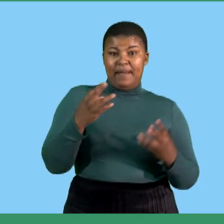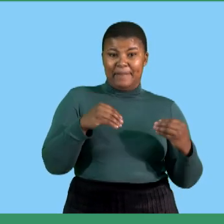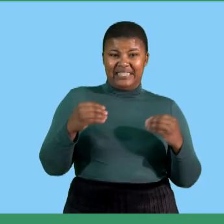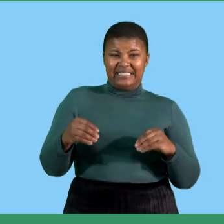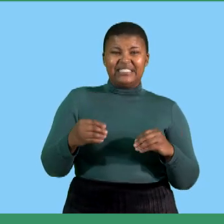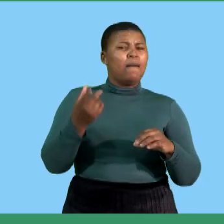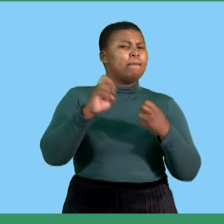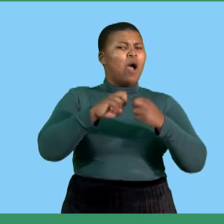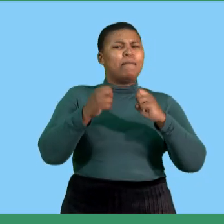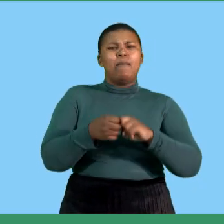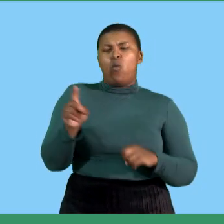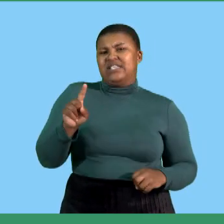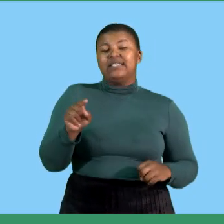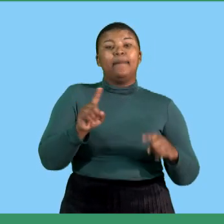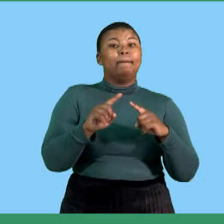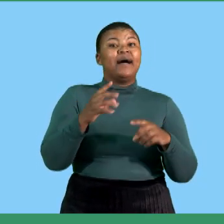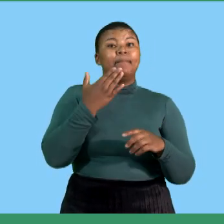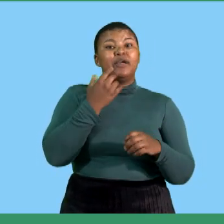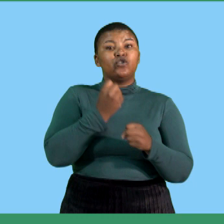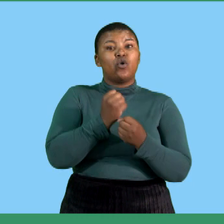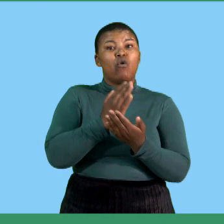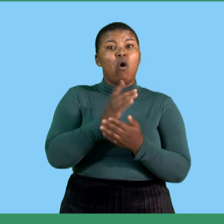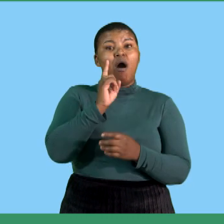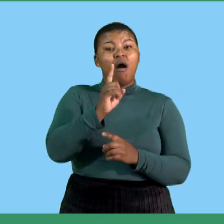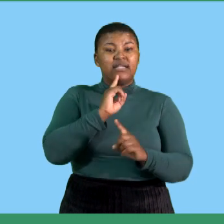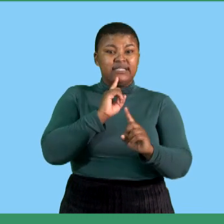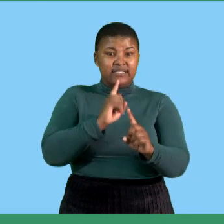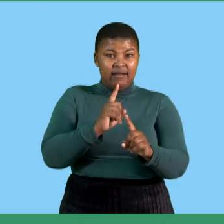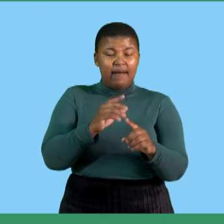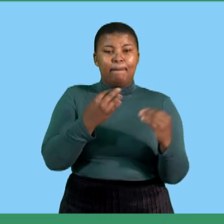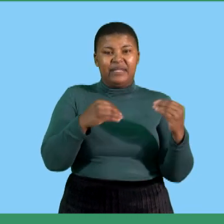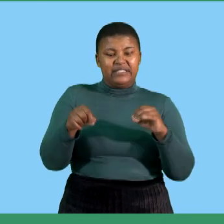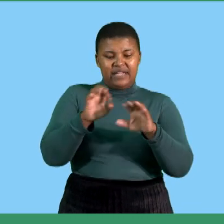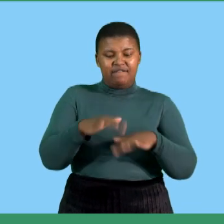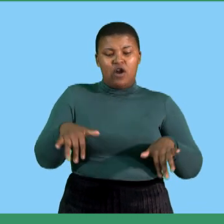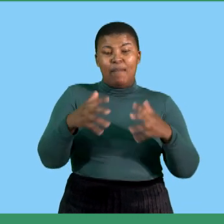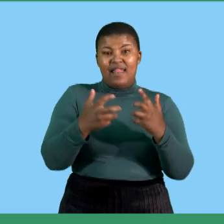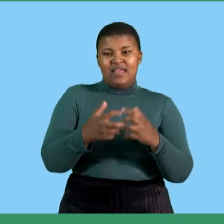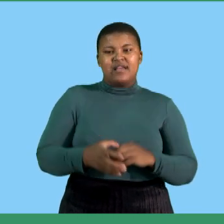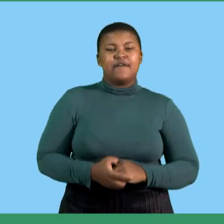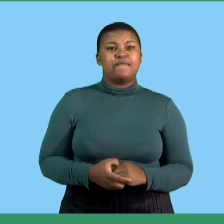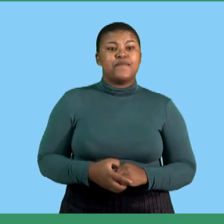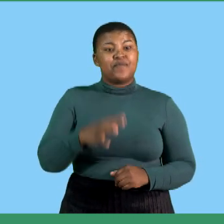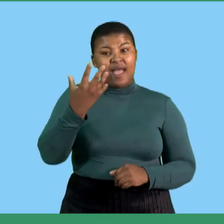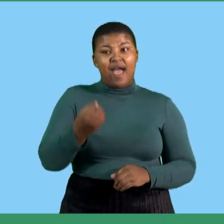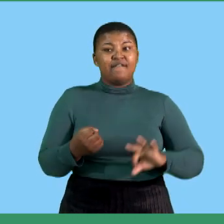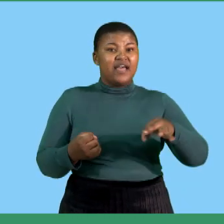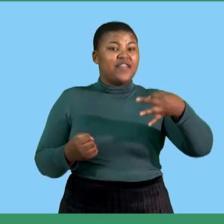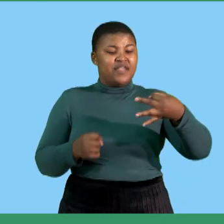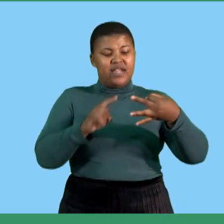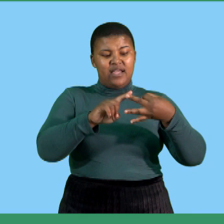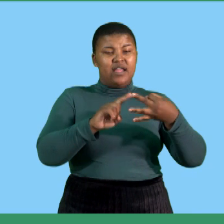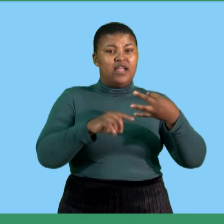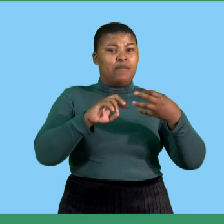relevant business environment. Now, we have 3 problems that we can identify. The first